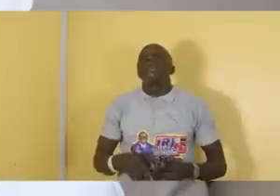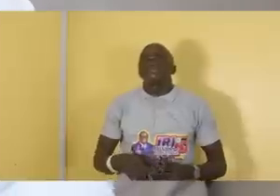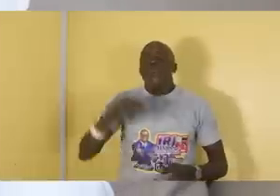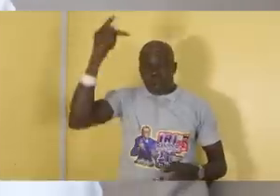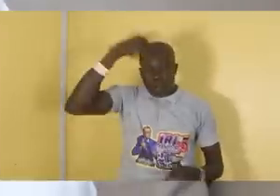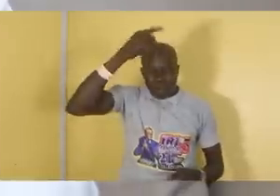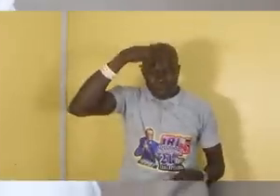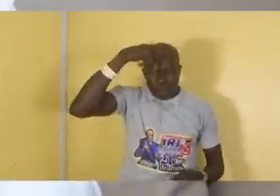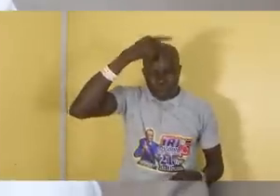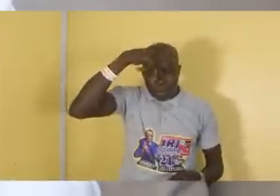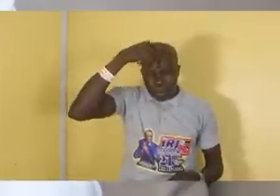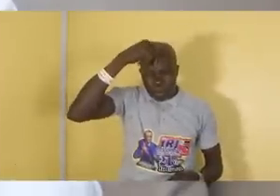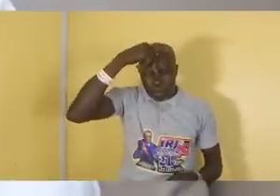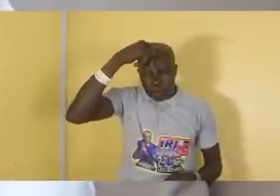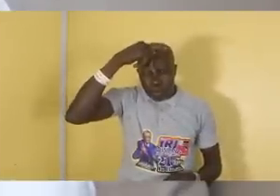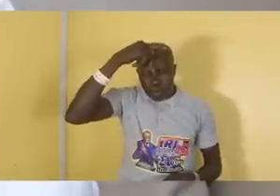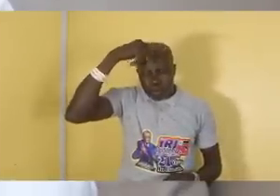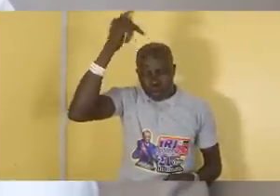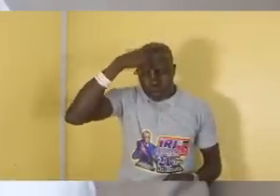more. John chapter 6.